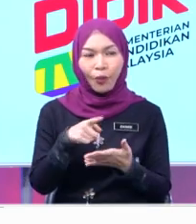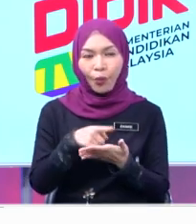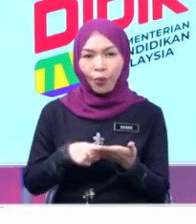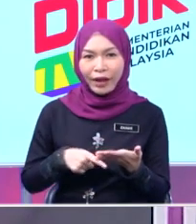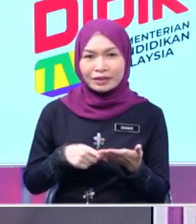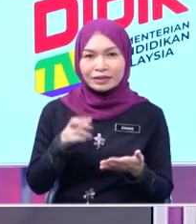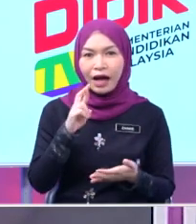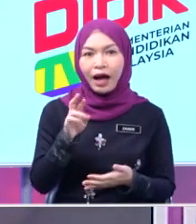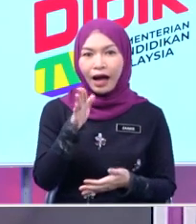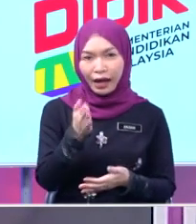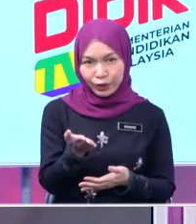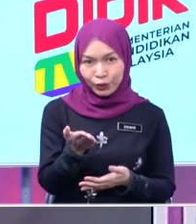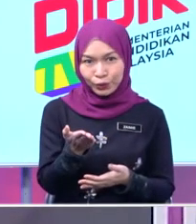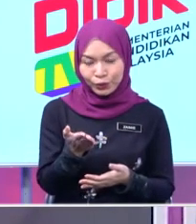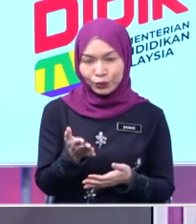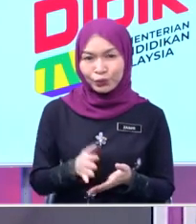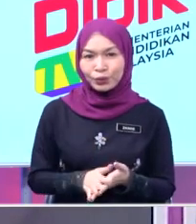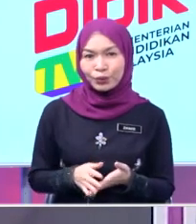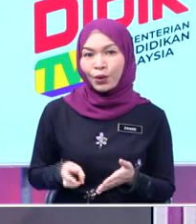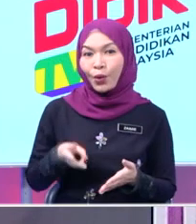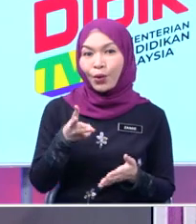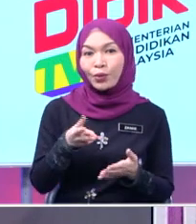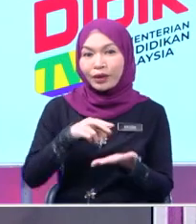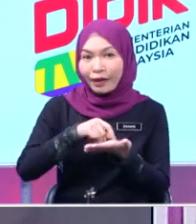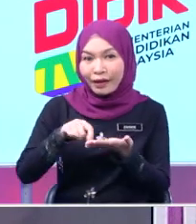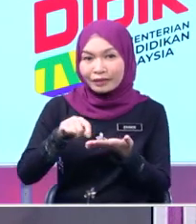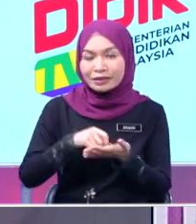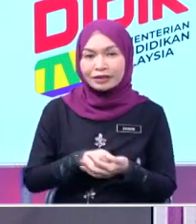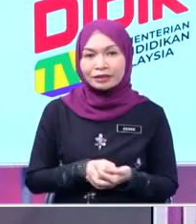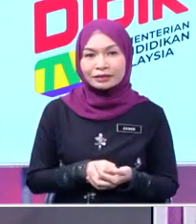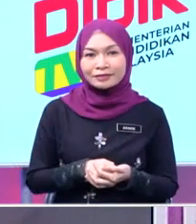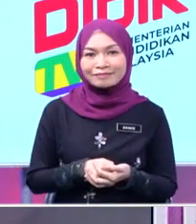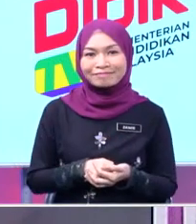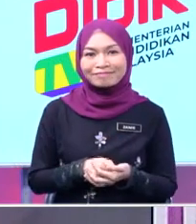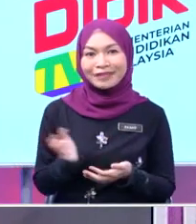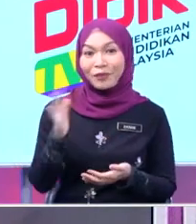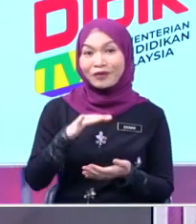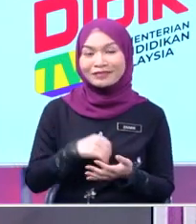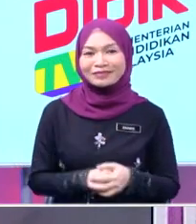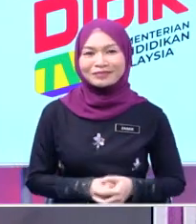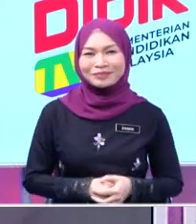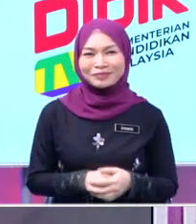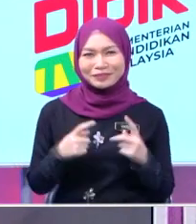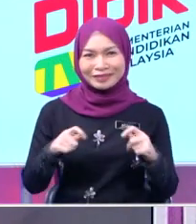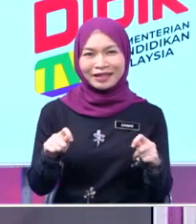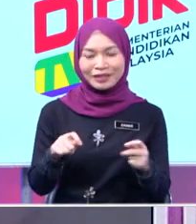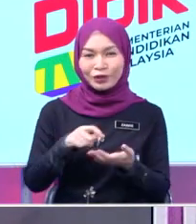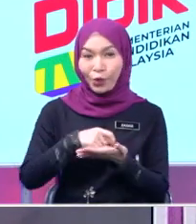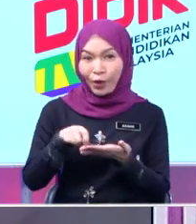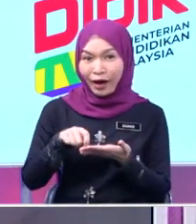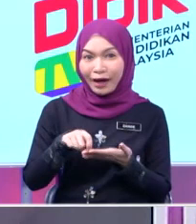focusing on paragraph 1. 1. Okay, guys, let's get cracking. Try and write your